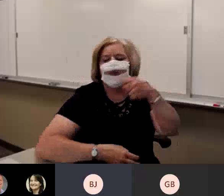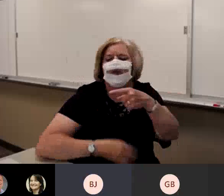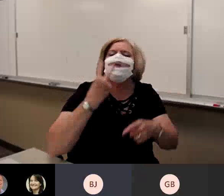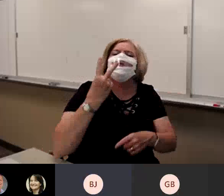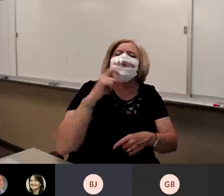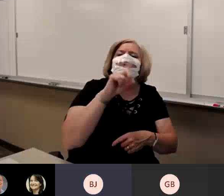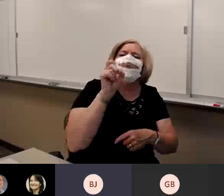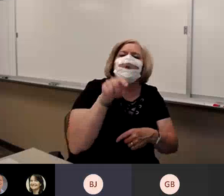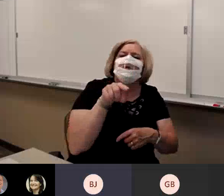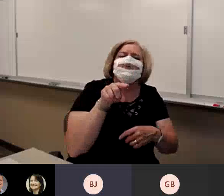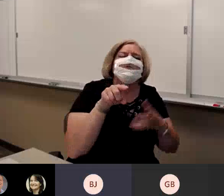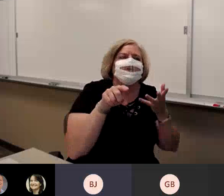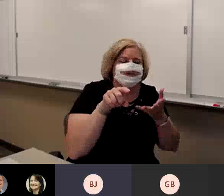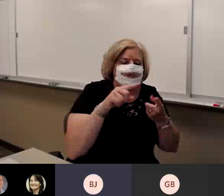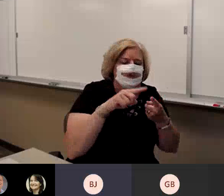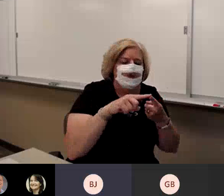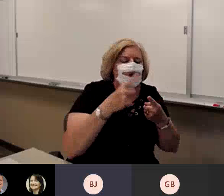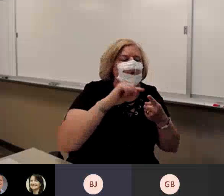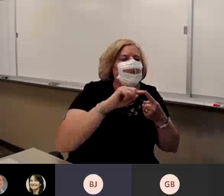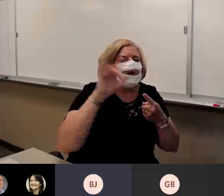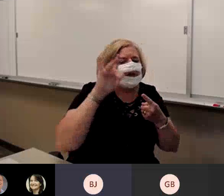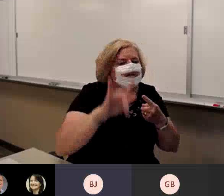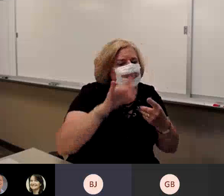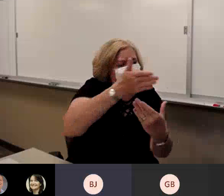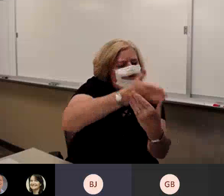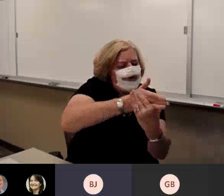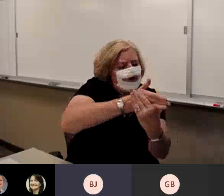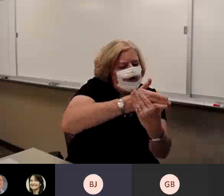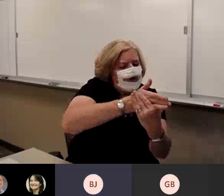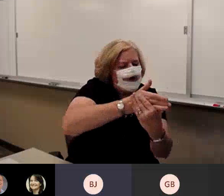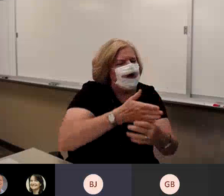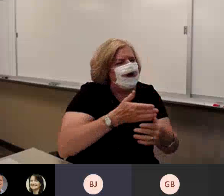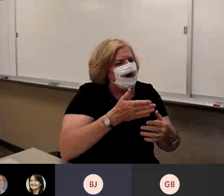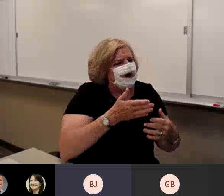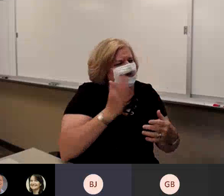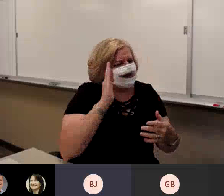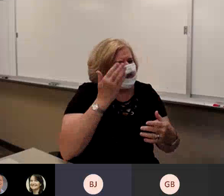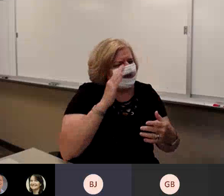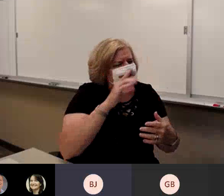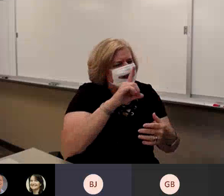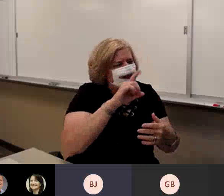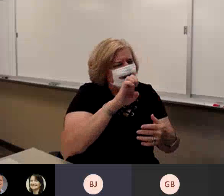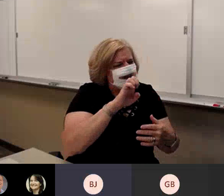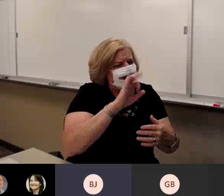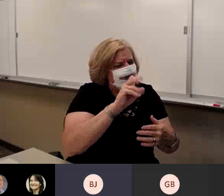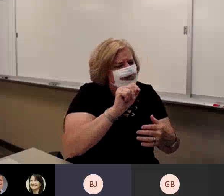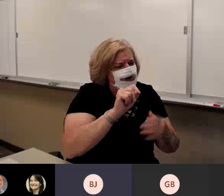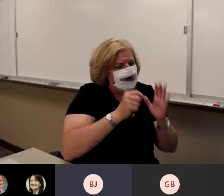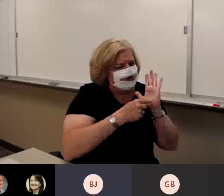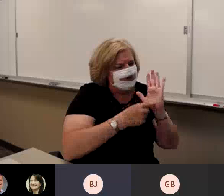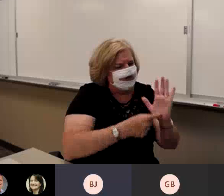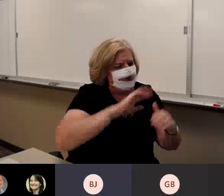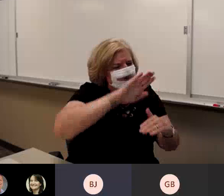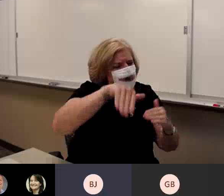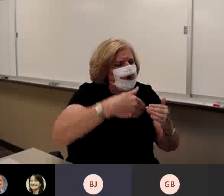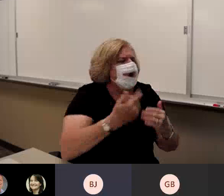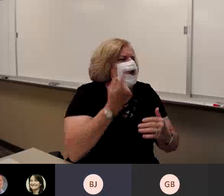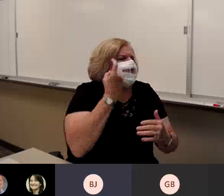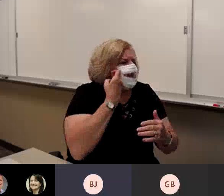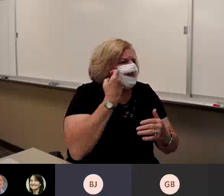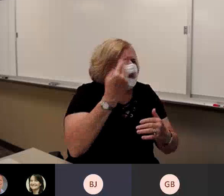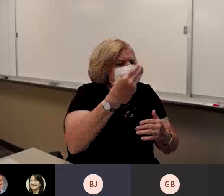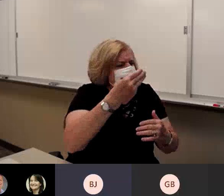questions. Okay. When I clicked on the files, it seems like the default is it shows me all the recent